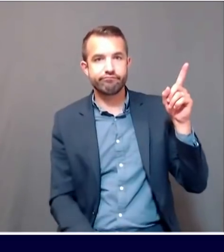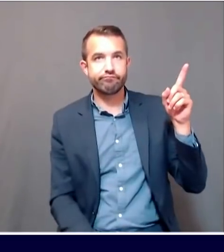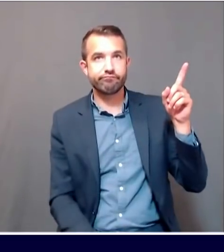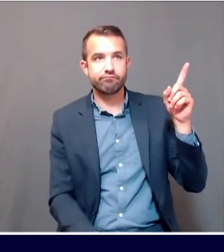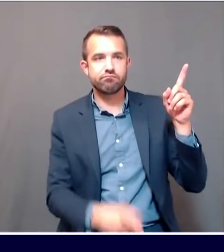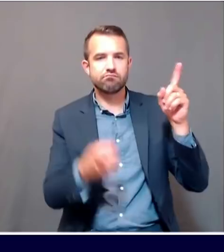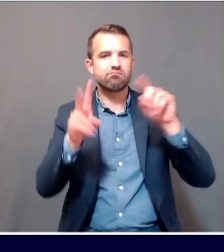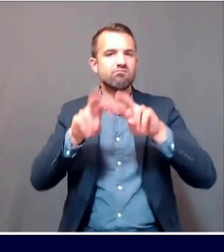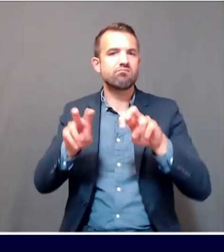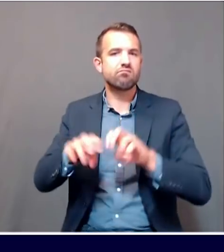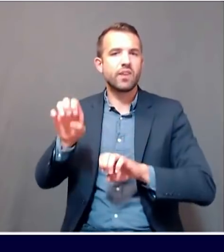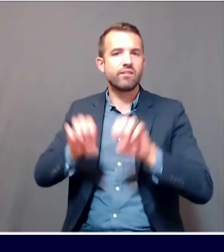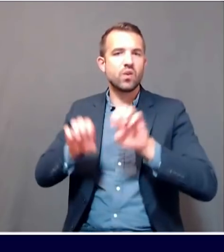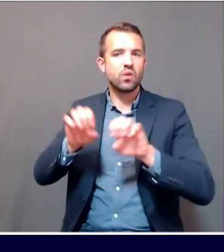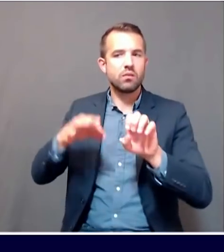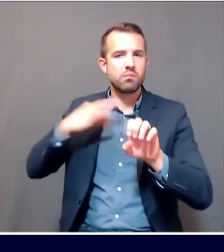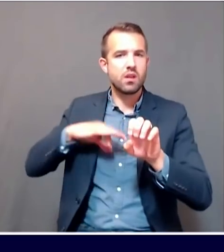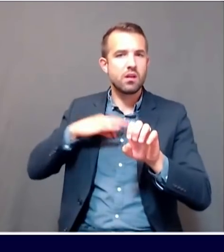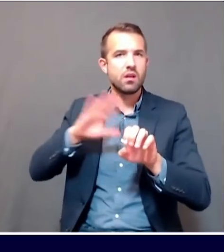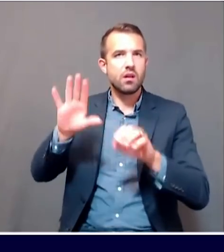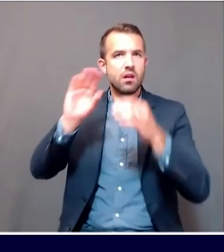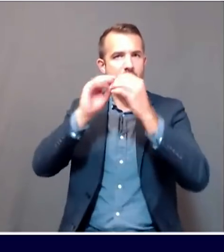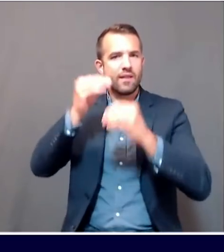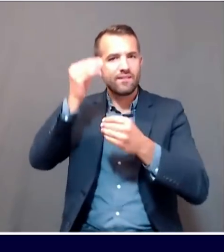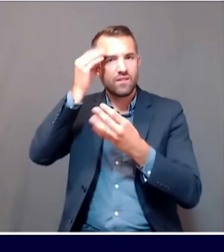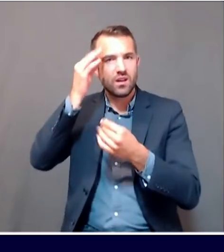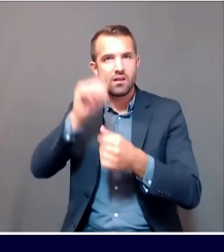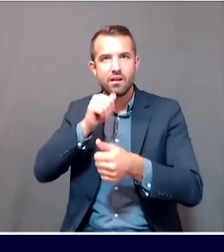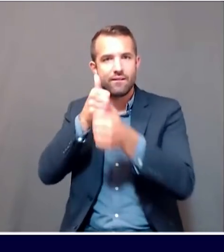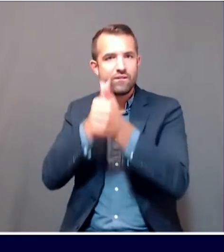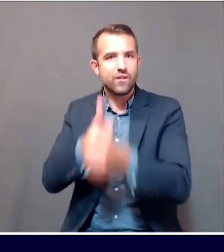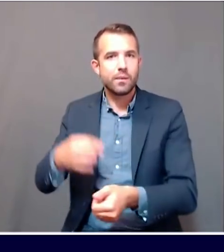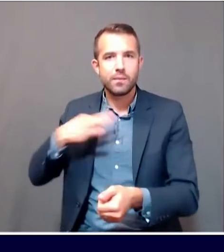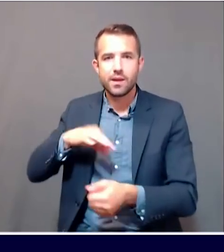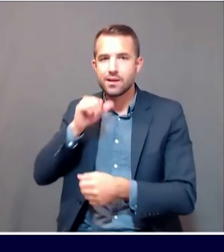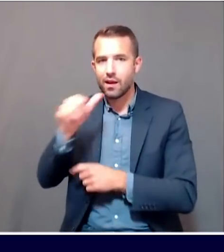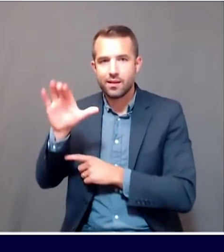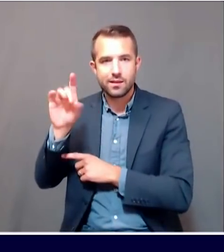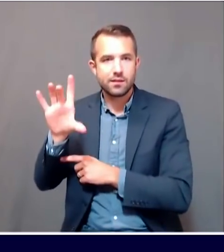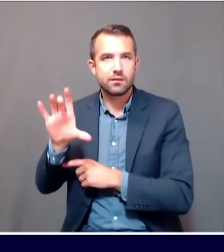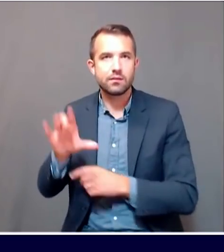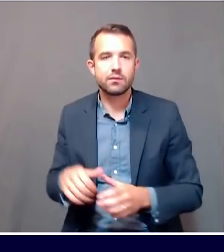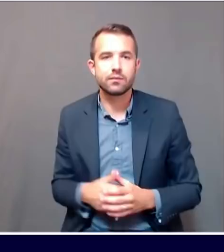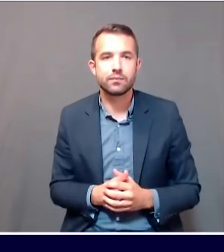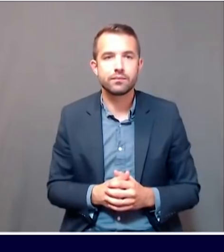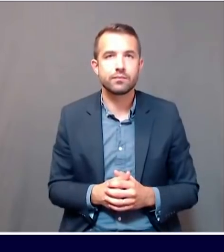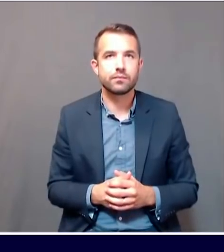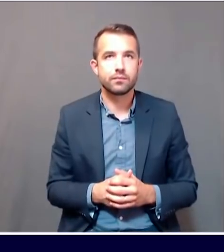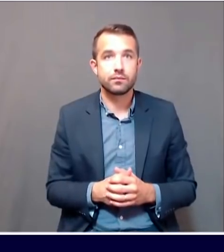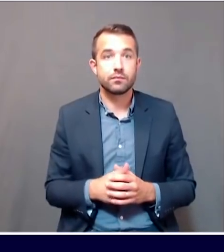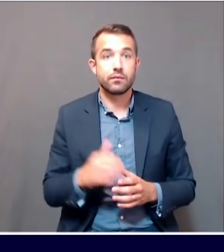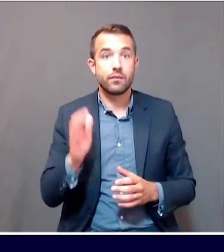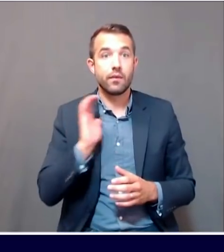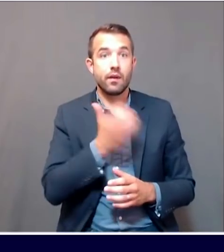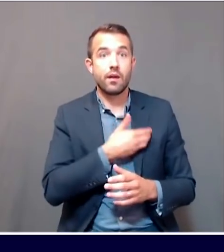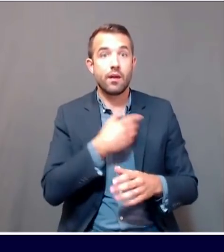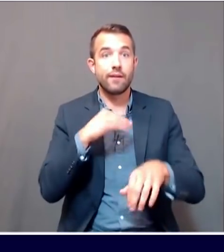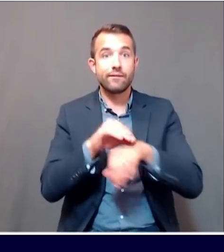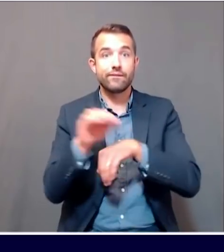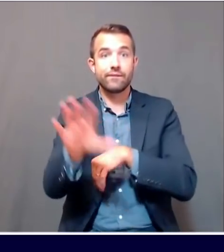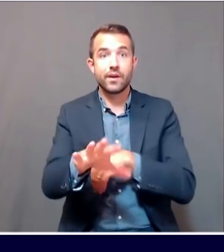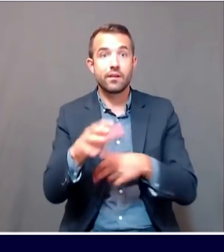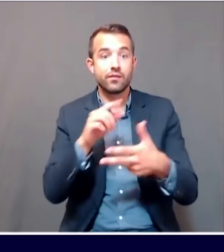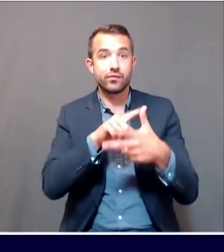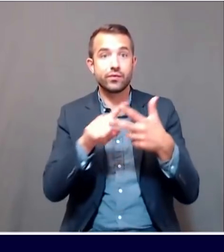Maine CDC's analysis. So the advice that we are going to be giving to these facilities, these 3 plus